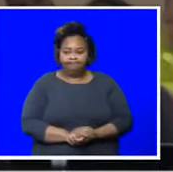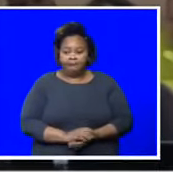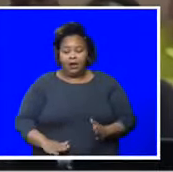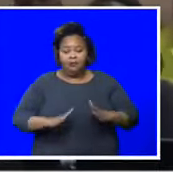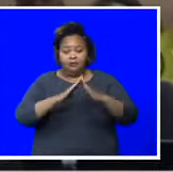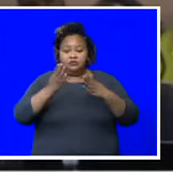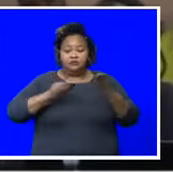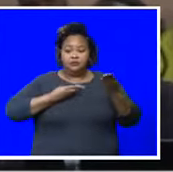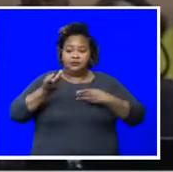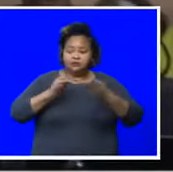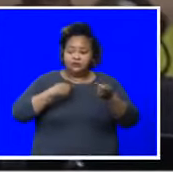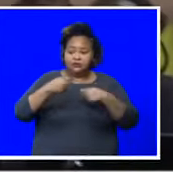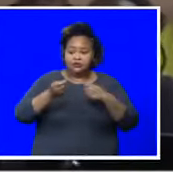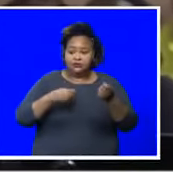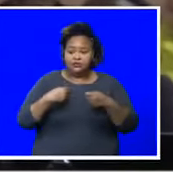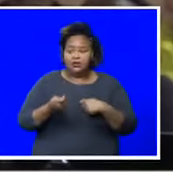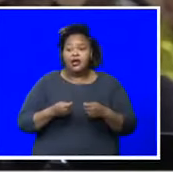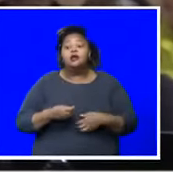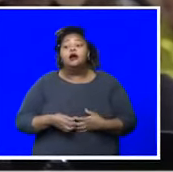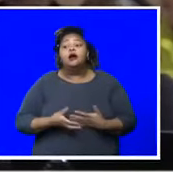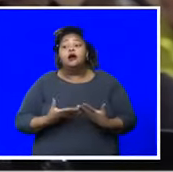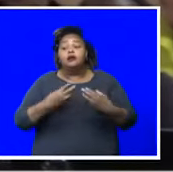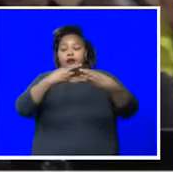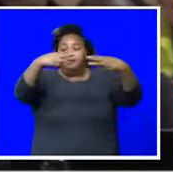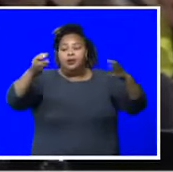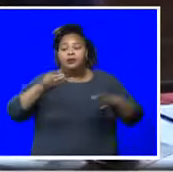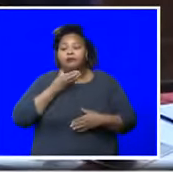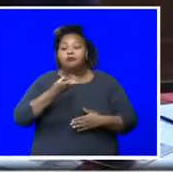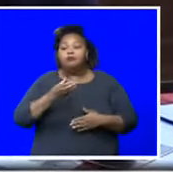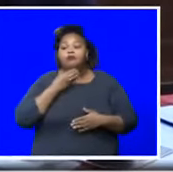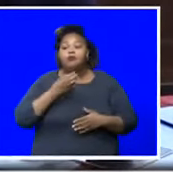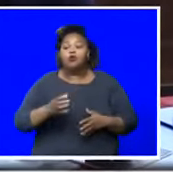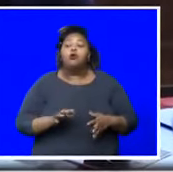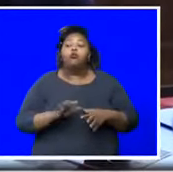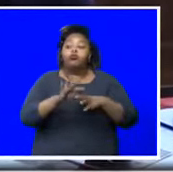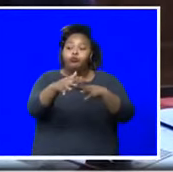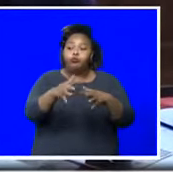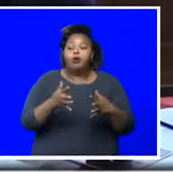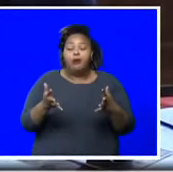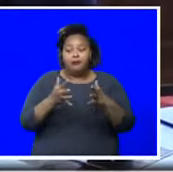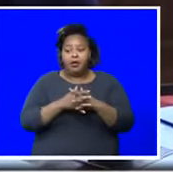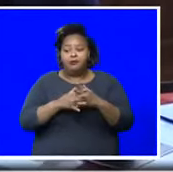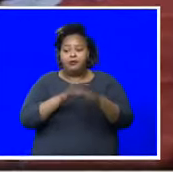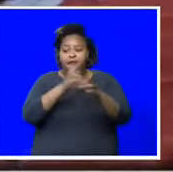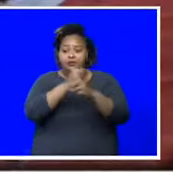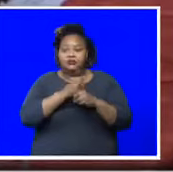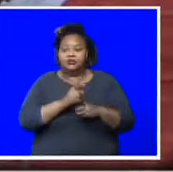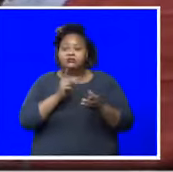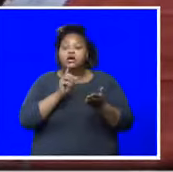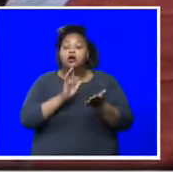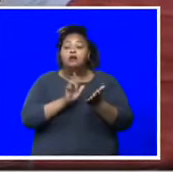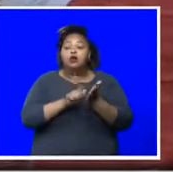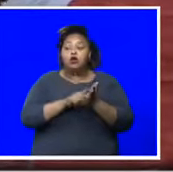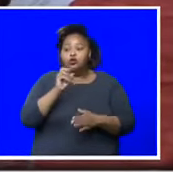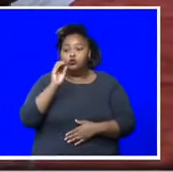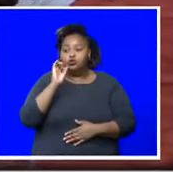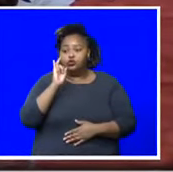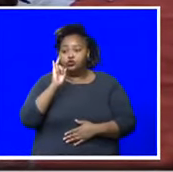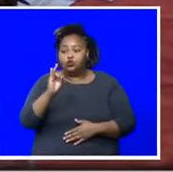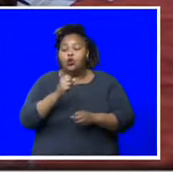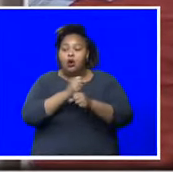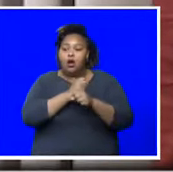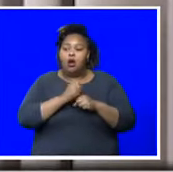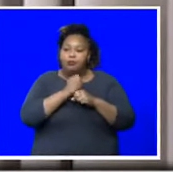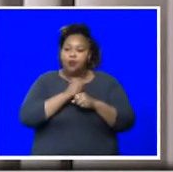Litiko letemabhizinisi lihlangene netimbunga kubuketa kabusha imithetho lesakhankanywa lemibili ekuyi-Licenses Bill ne-Cooperatives